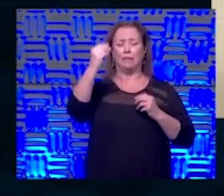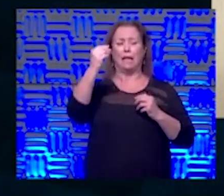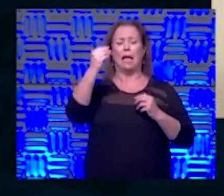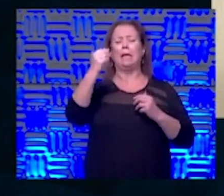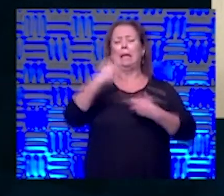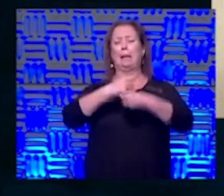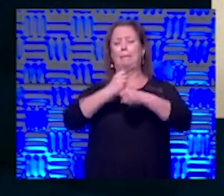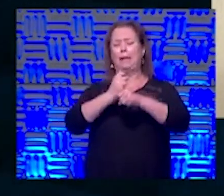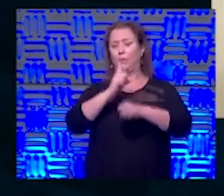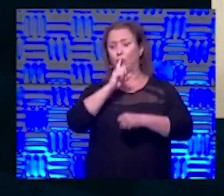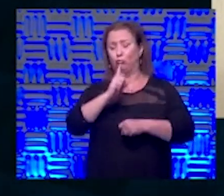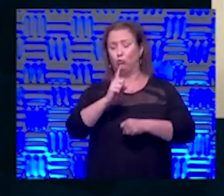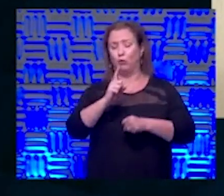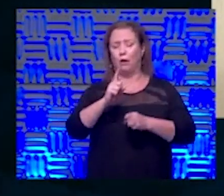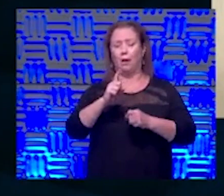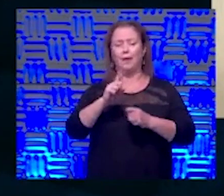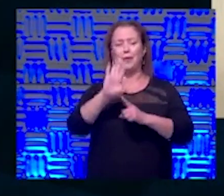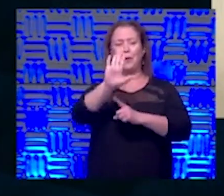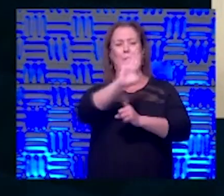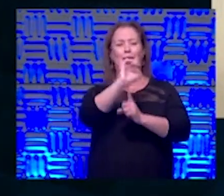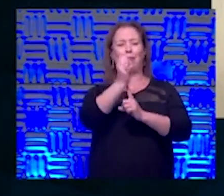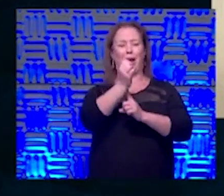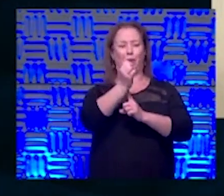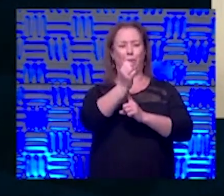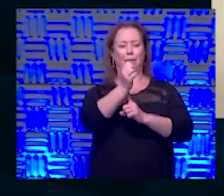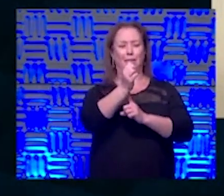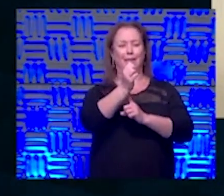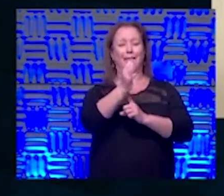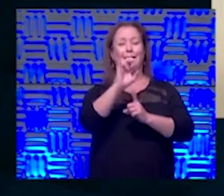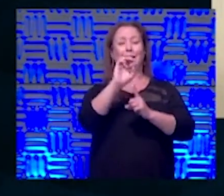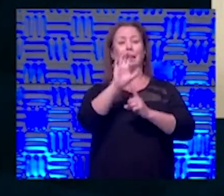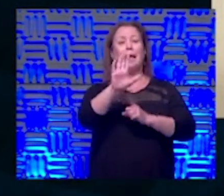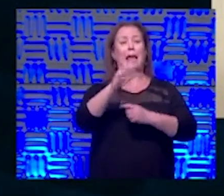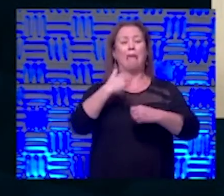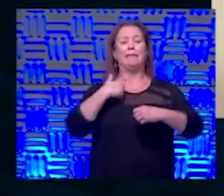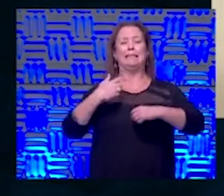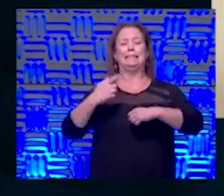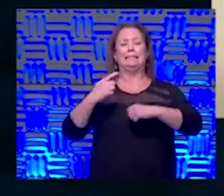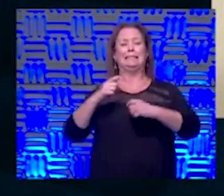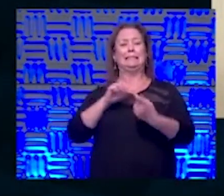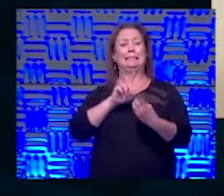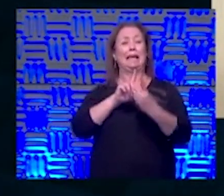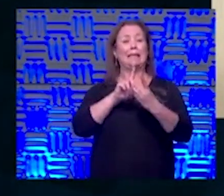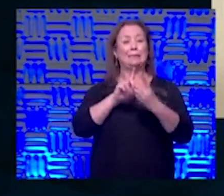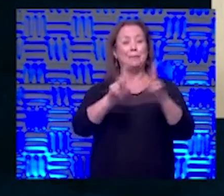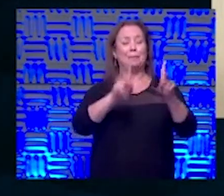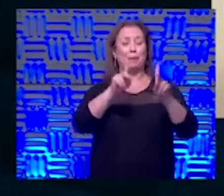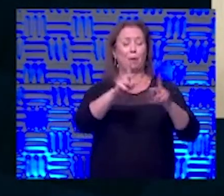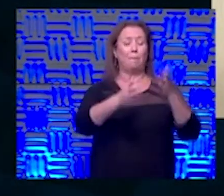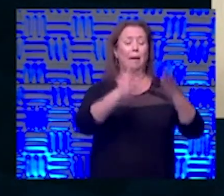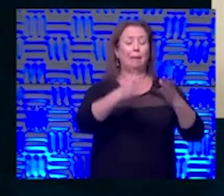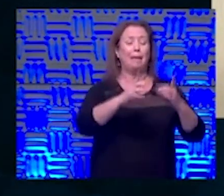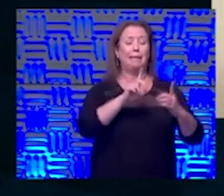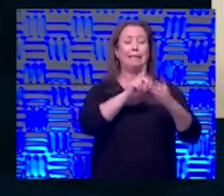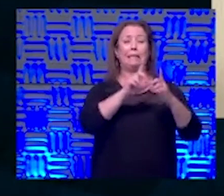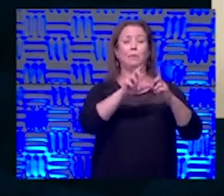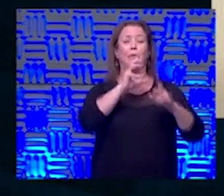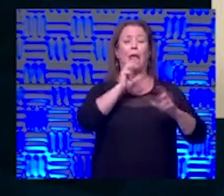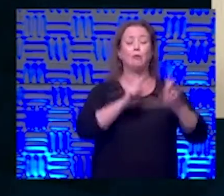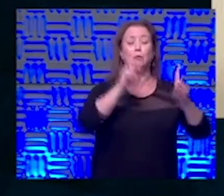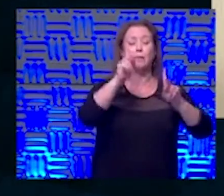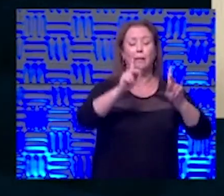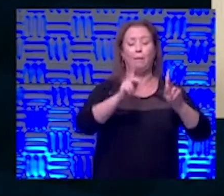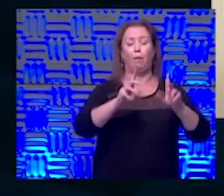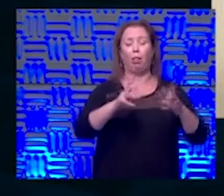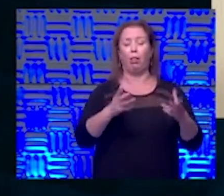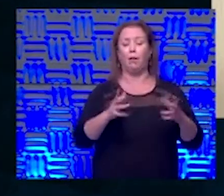these bubbled dates with family that maybe you, because they're elderly or they have health issues or you want to just maintain your own